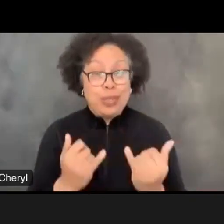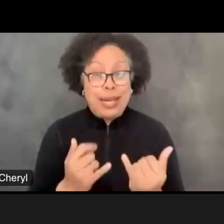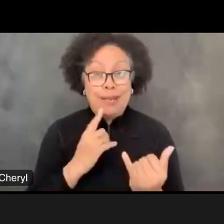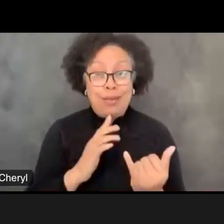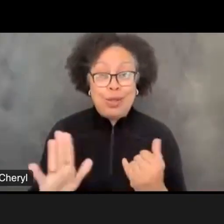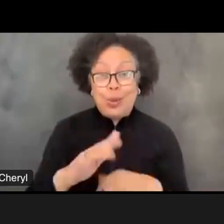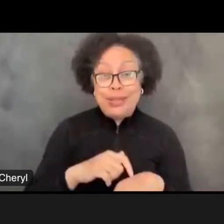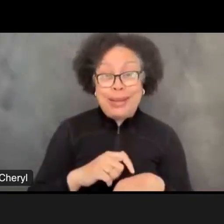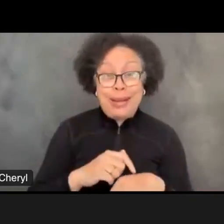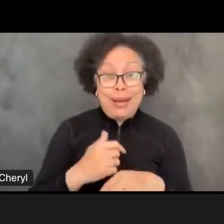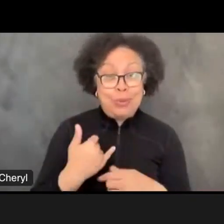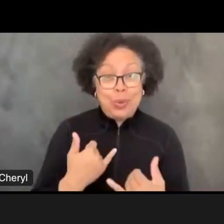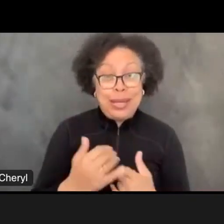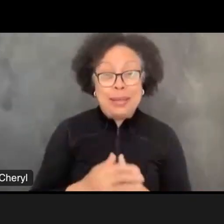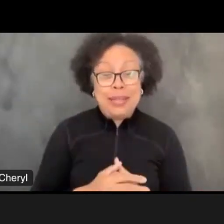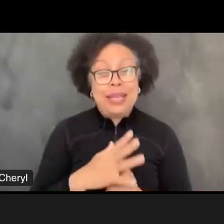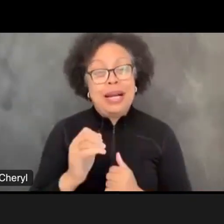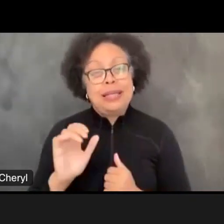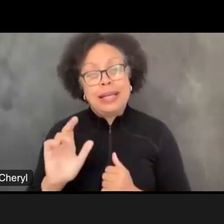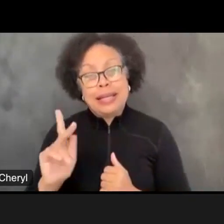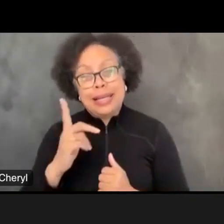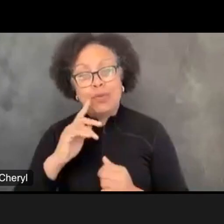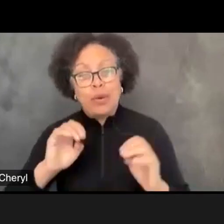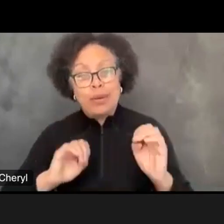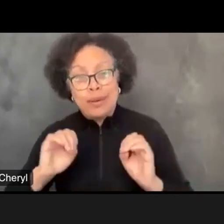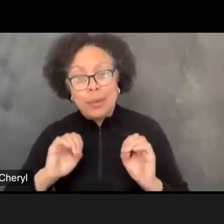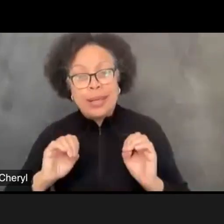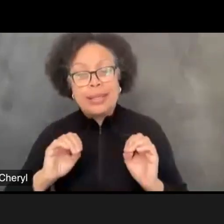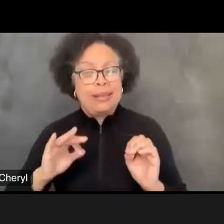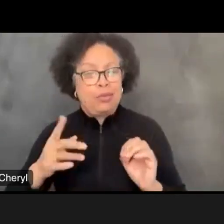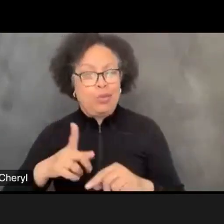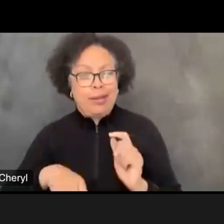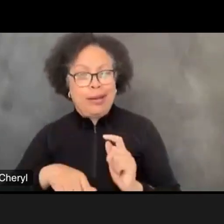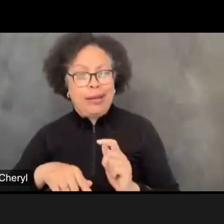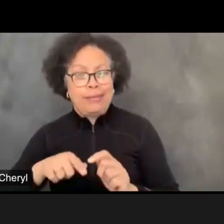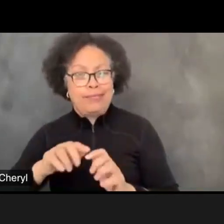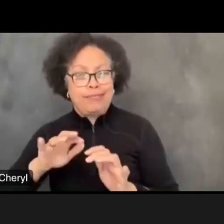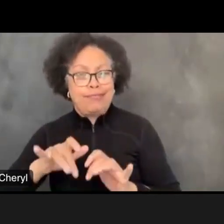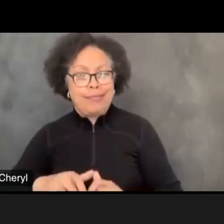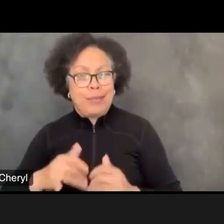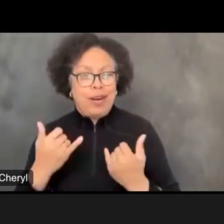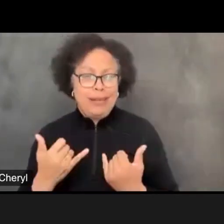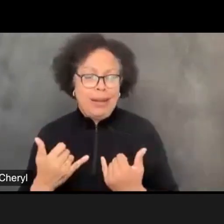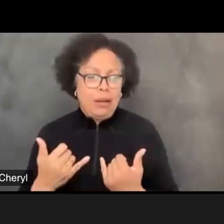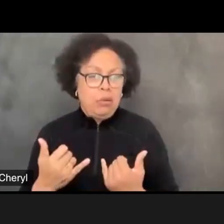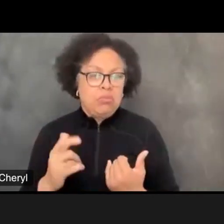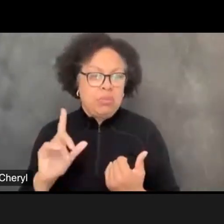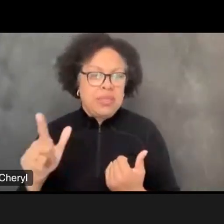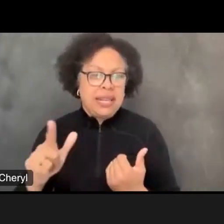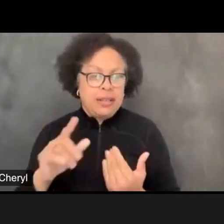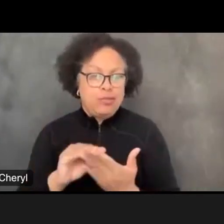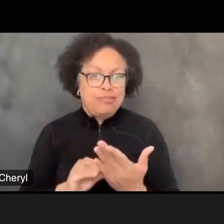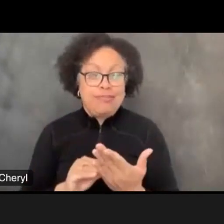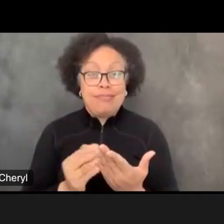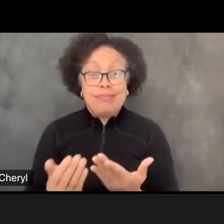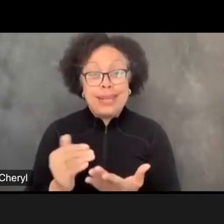today, and a link to the evaluation if you are not able to take it right now. And I would say thanks